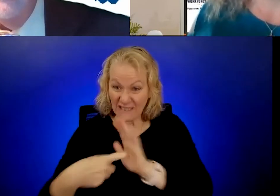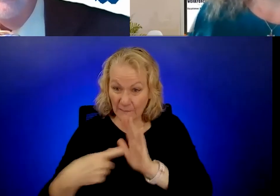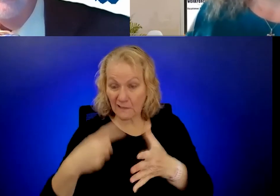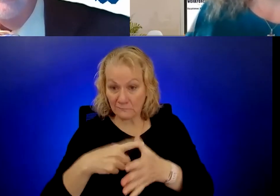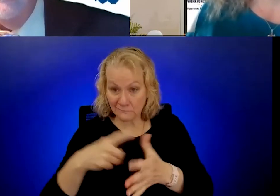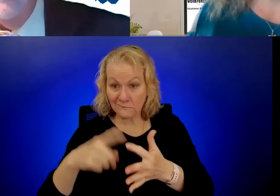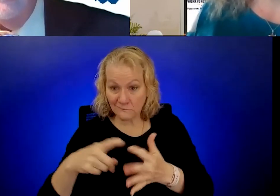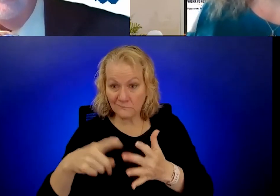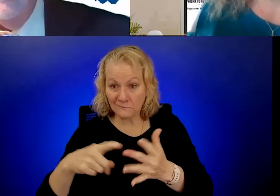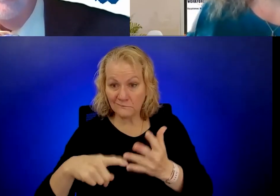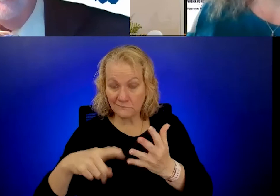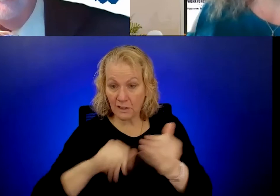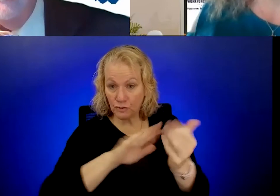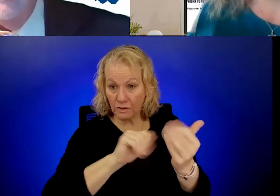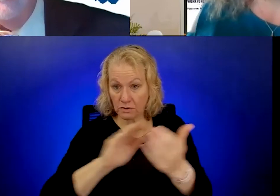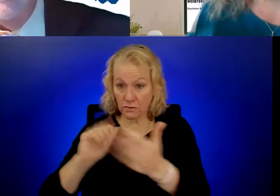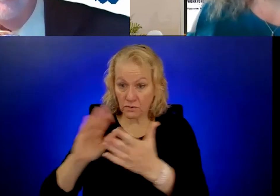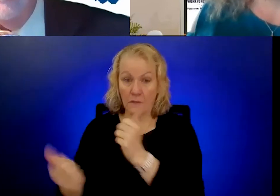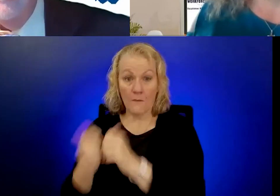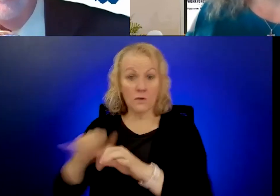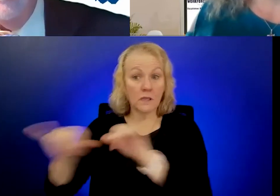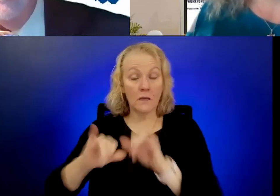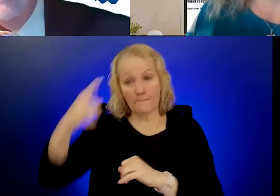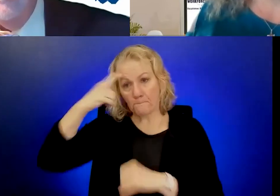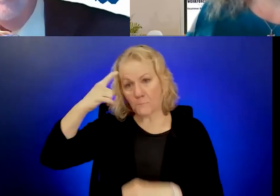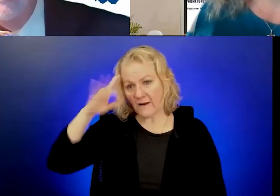one. Most commonly is brain fog.